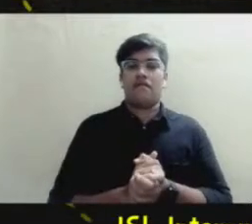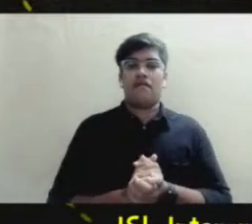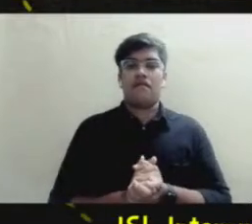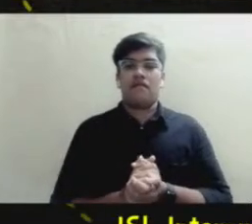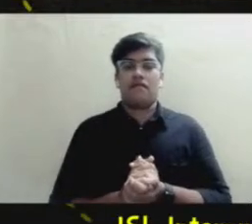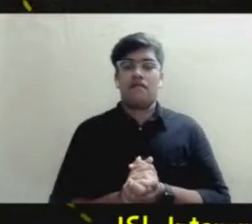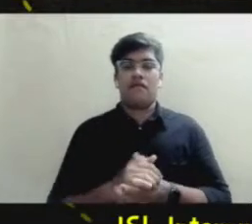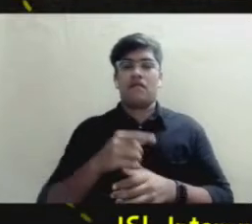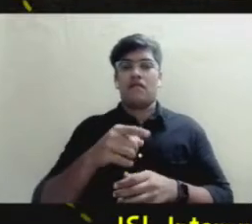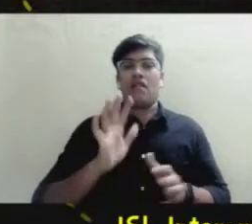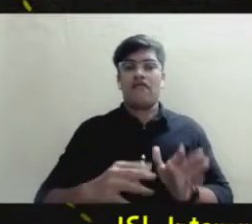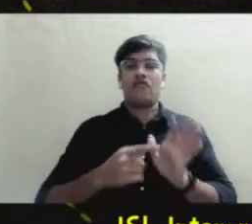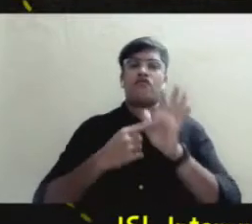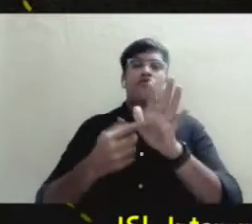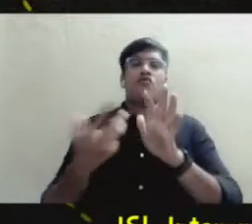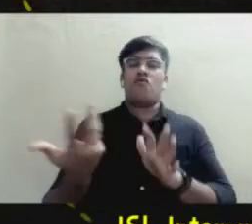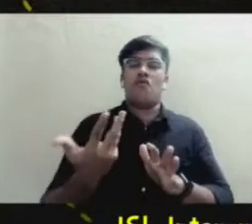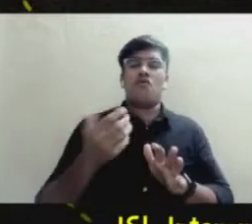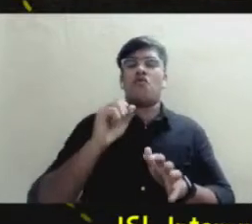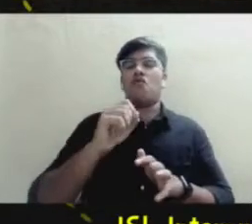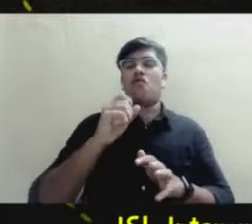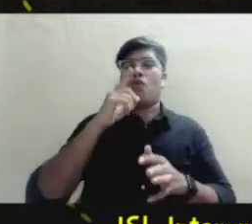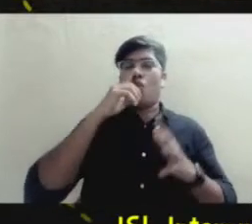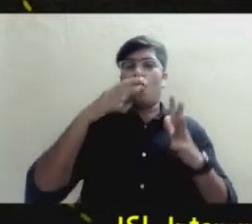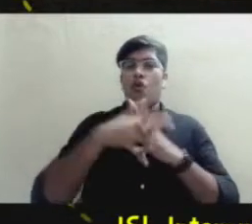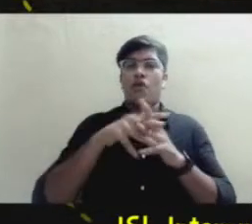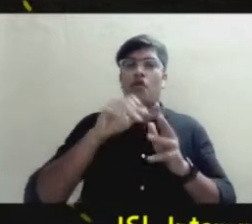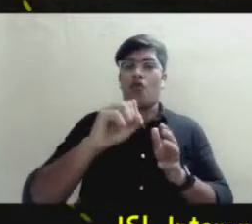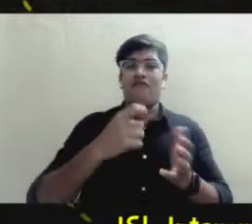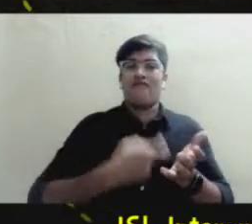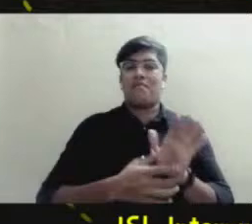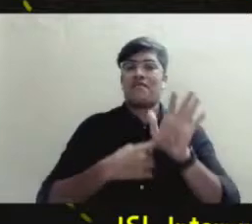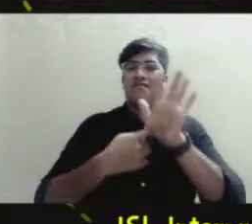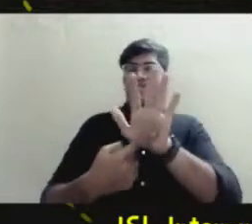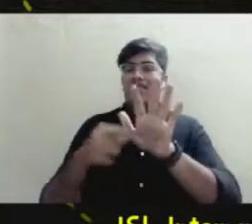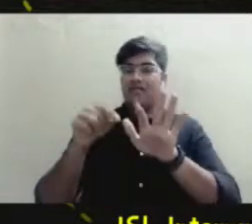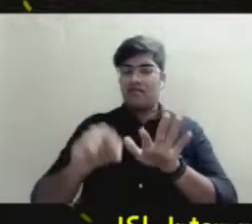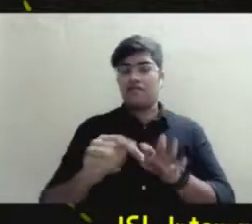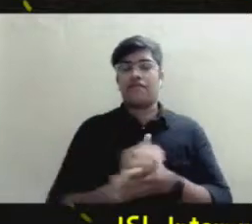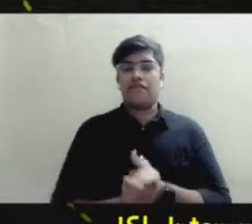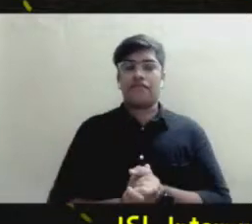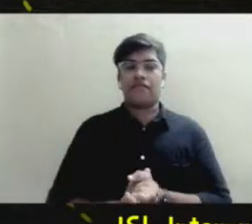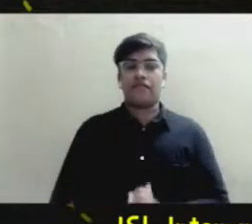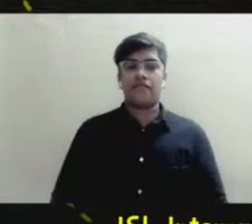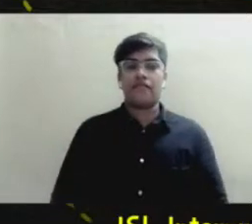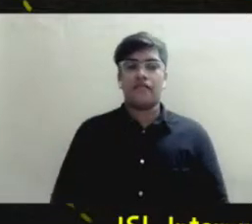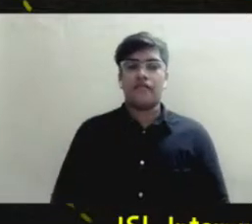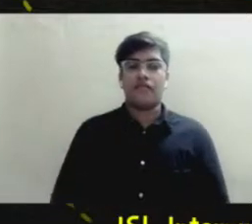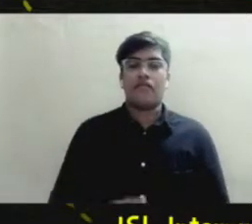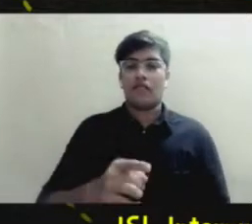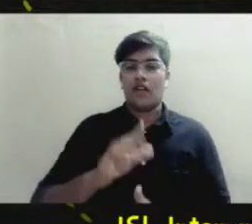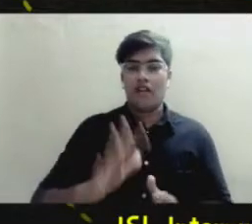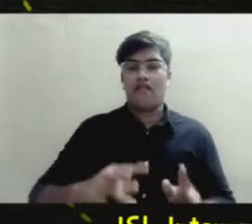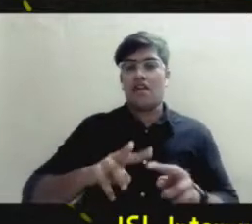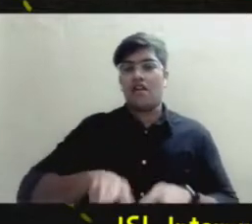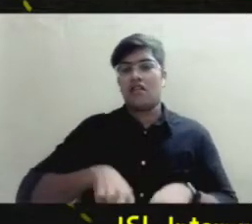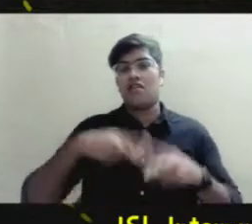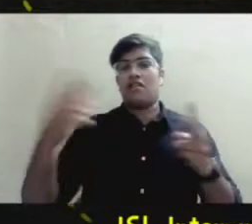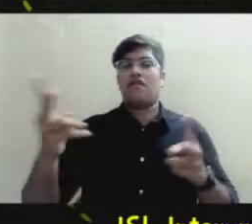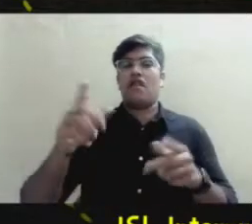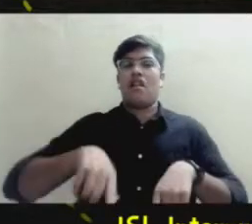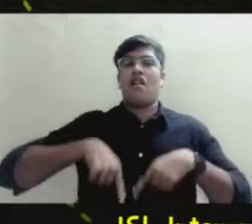women, which is quite gendered, even while claiming to be about, a completely different life. Yes. Away from those